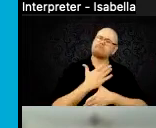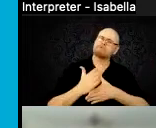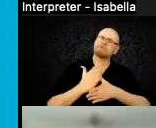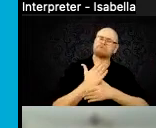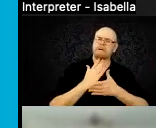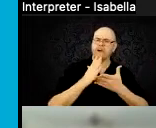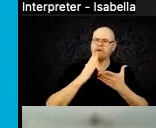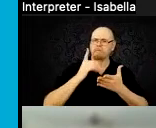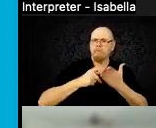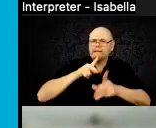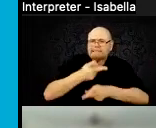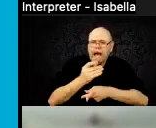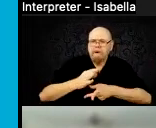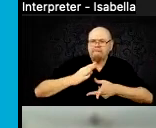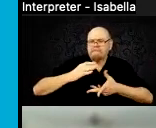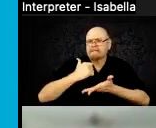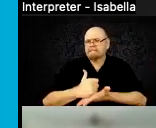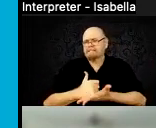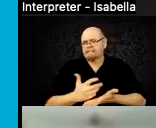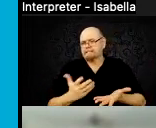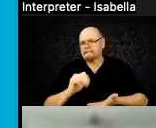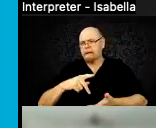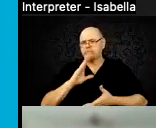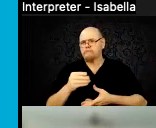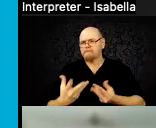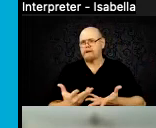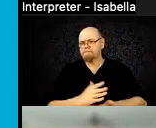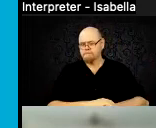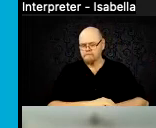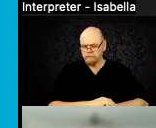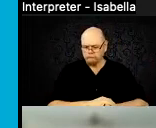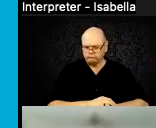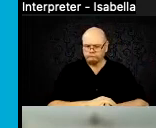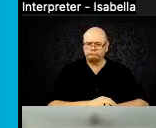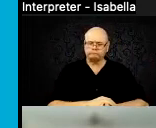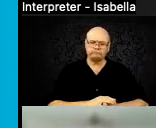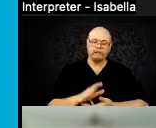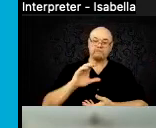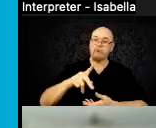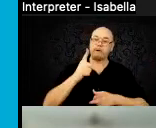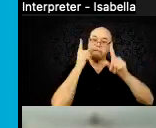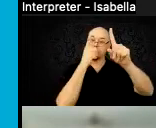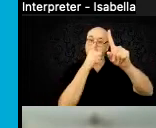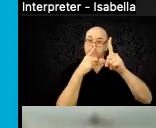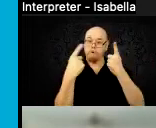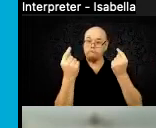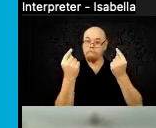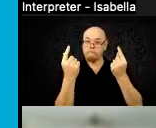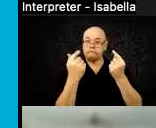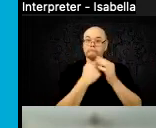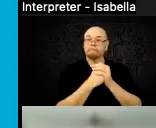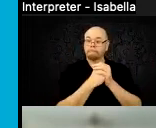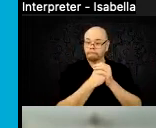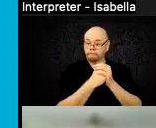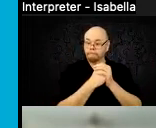the client assistance program provide. And so the CAP mandate is that we must try to